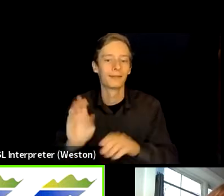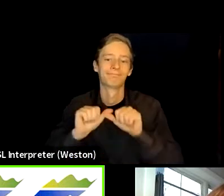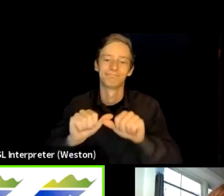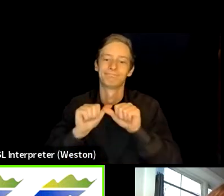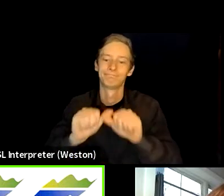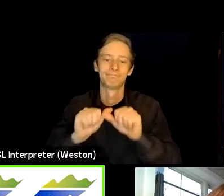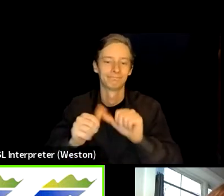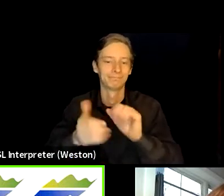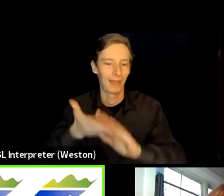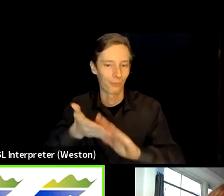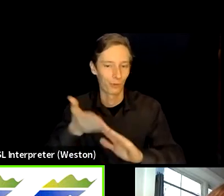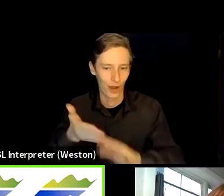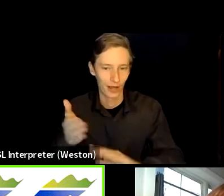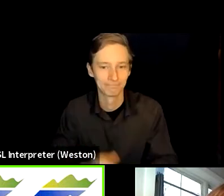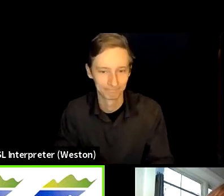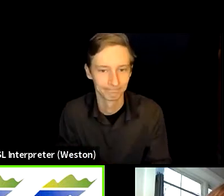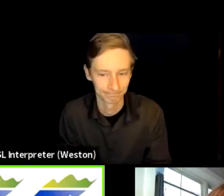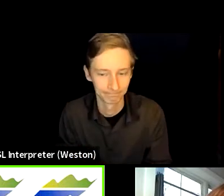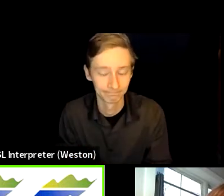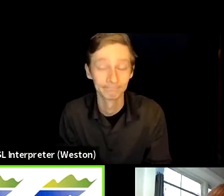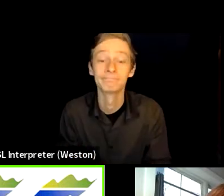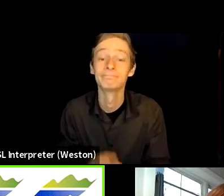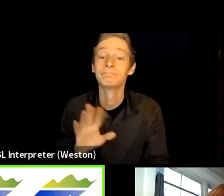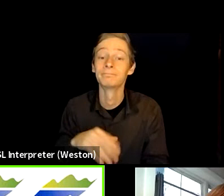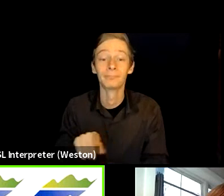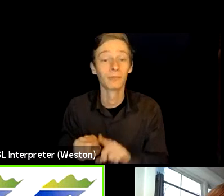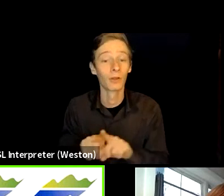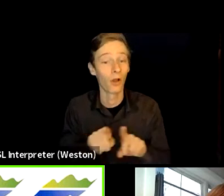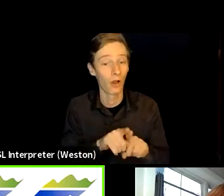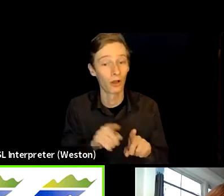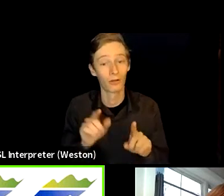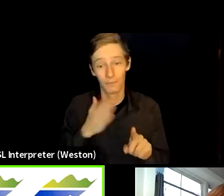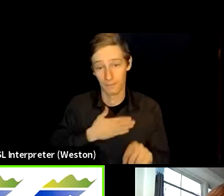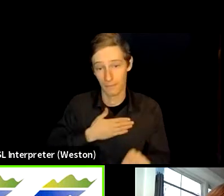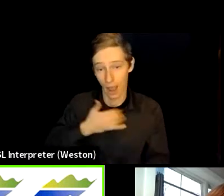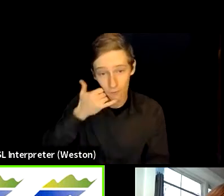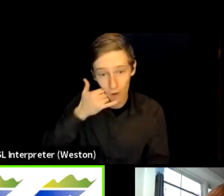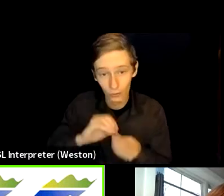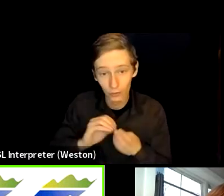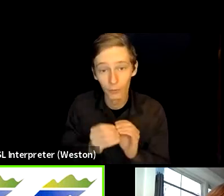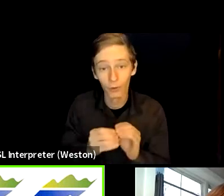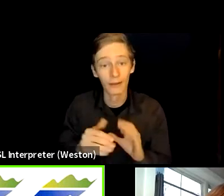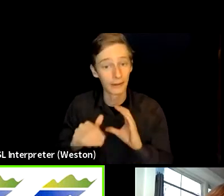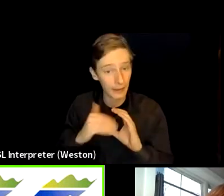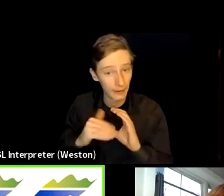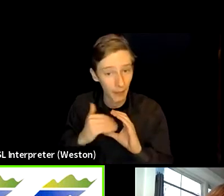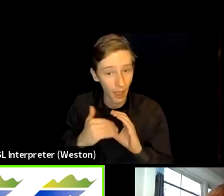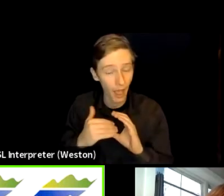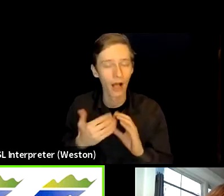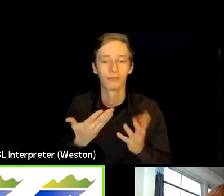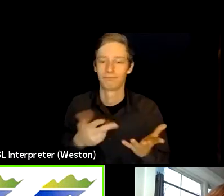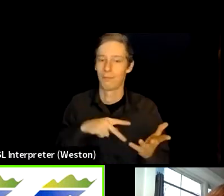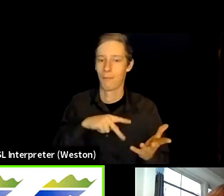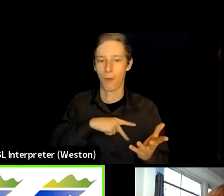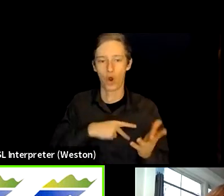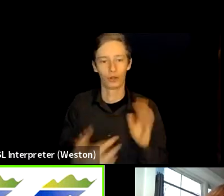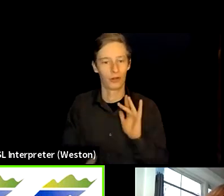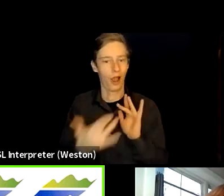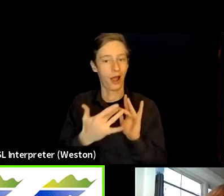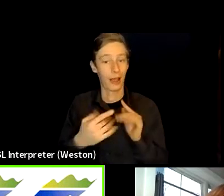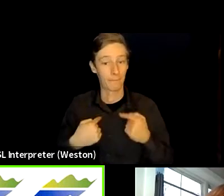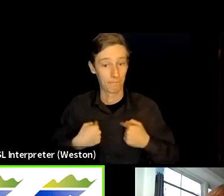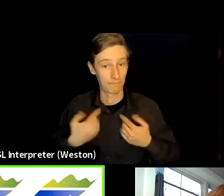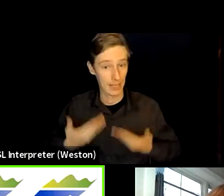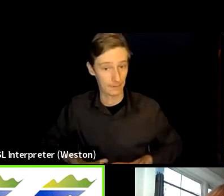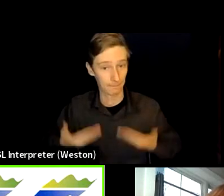program. I also have there, you can find my phone number as well as my email address to get in touch with me personally. And then